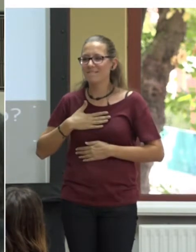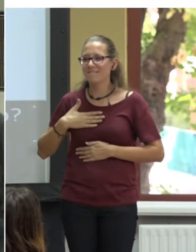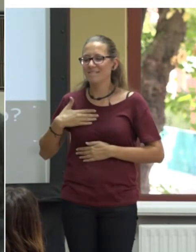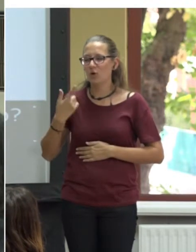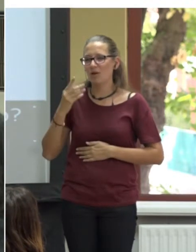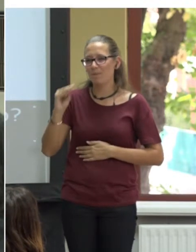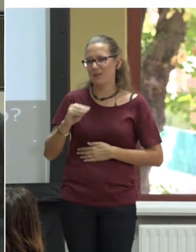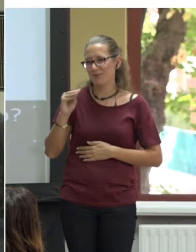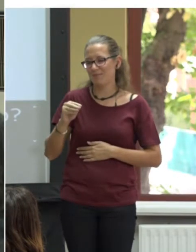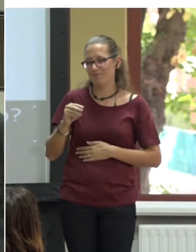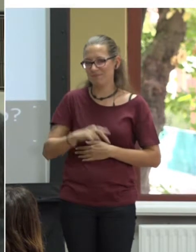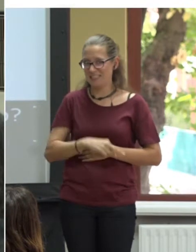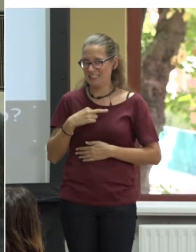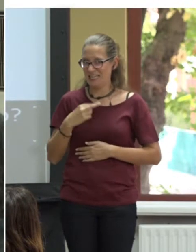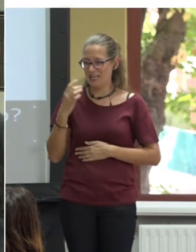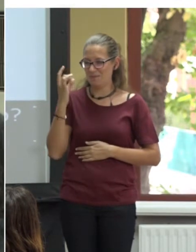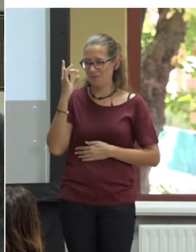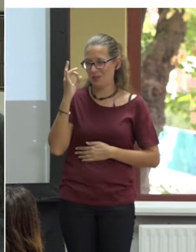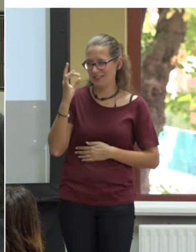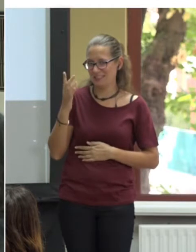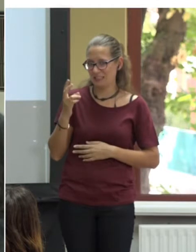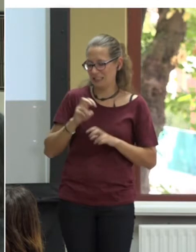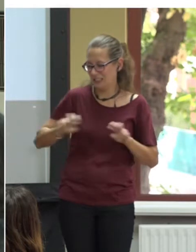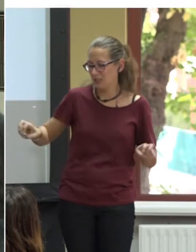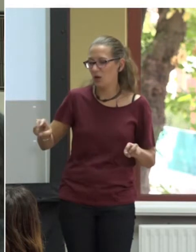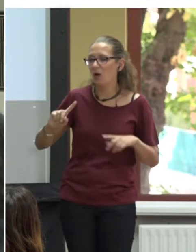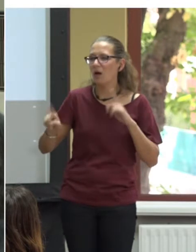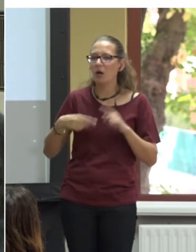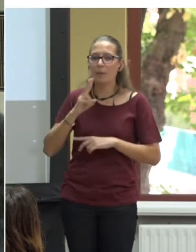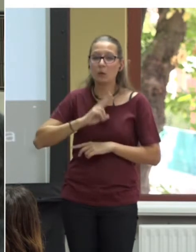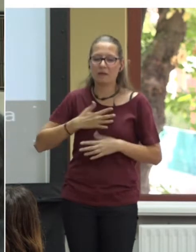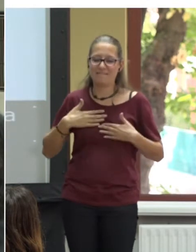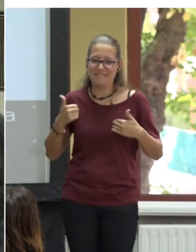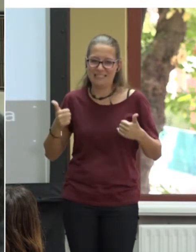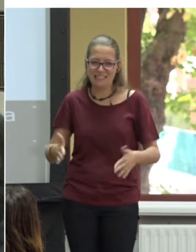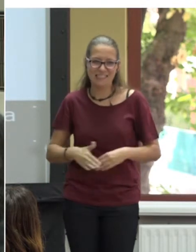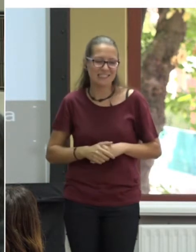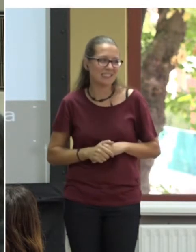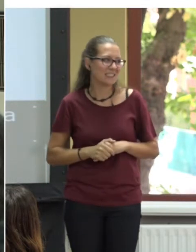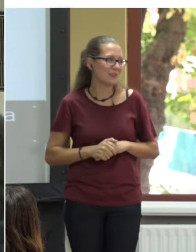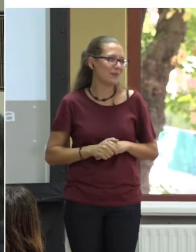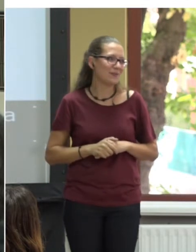I'd like to make a general questions to all the speakers, but feel free to answer.